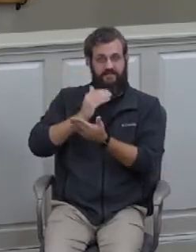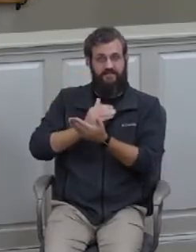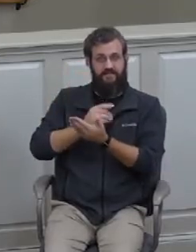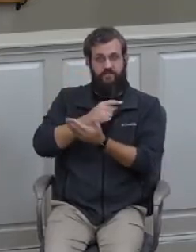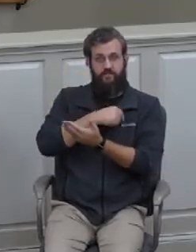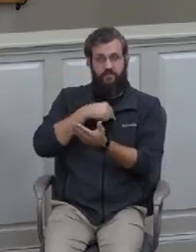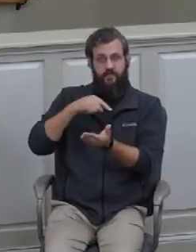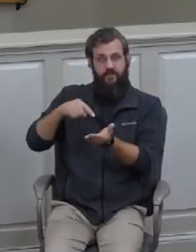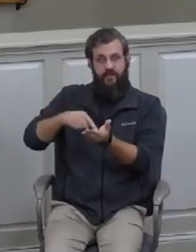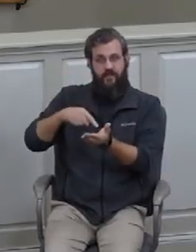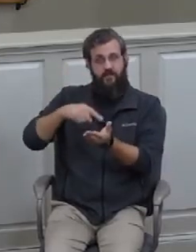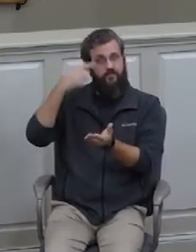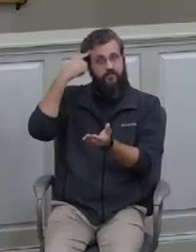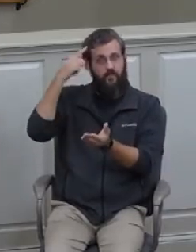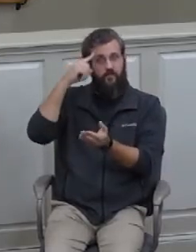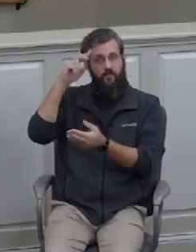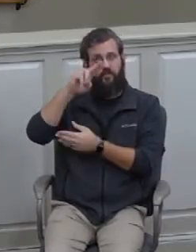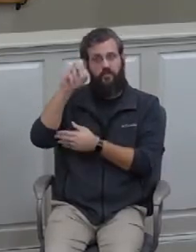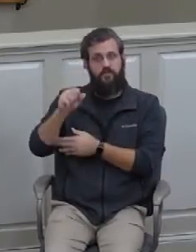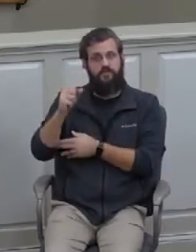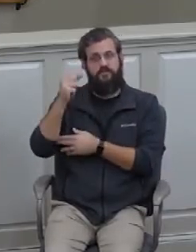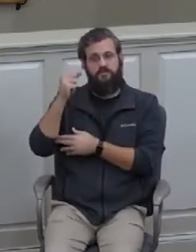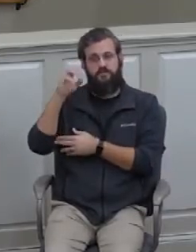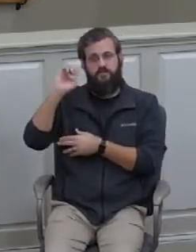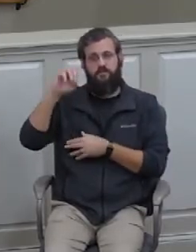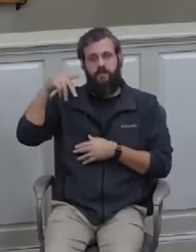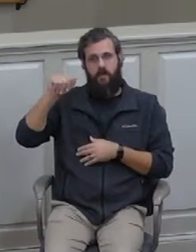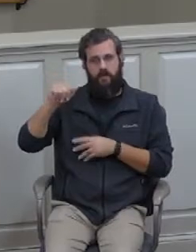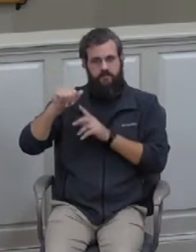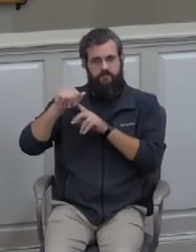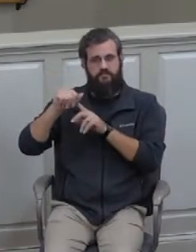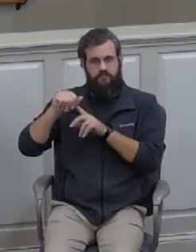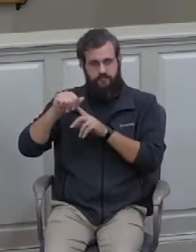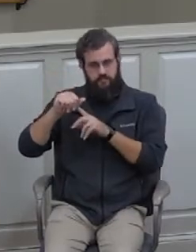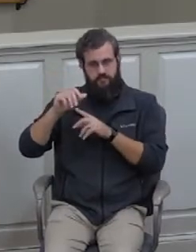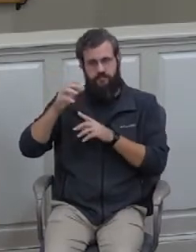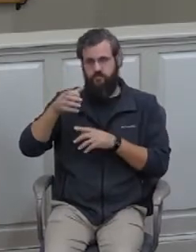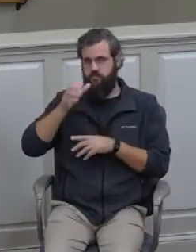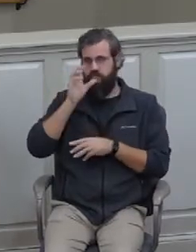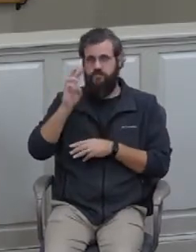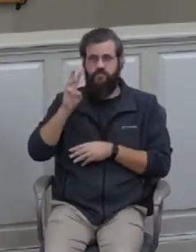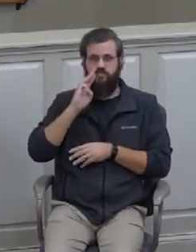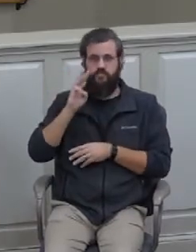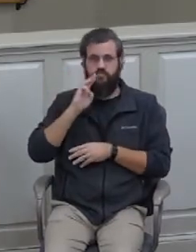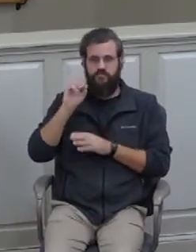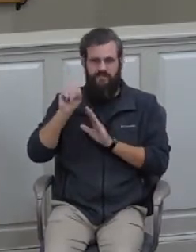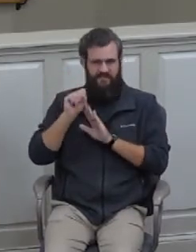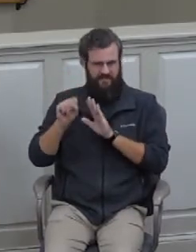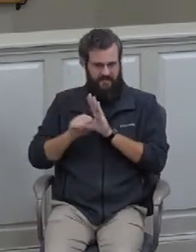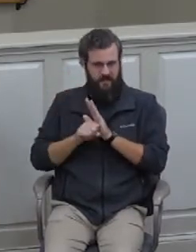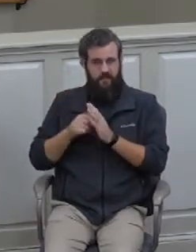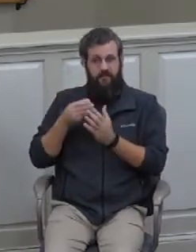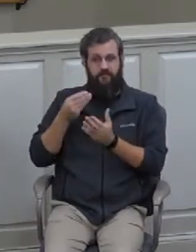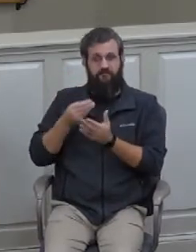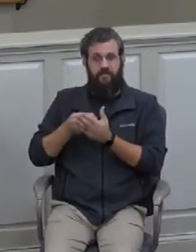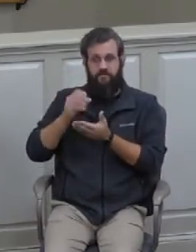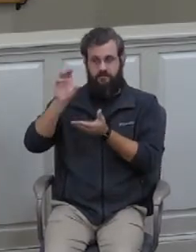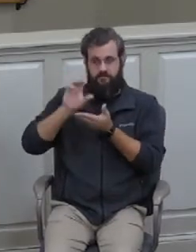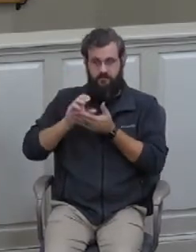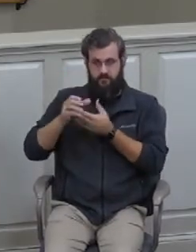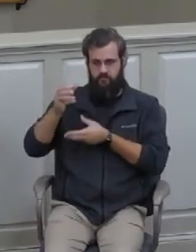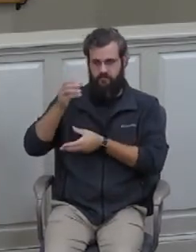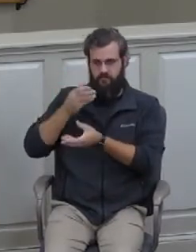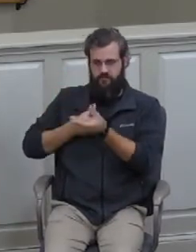the U.S. Environmental Protection Agency's Drinking Water State Revolving Fund Awards. These are